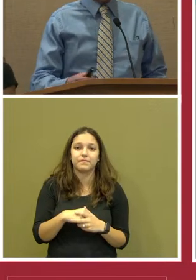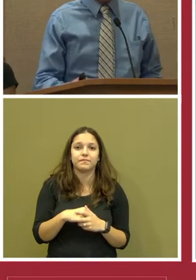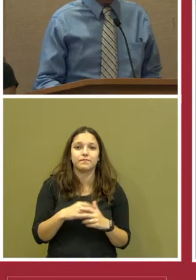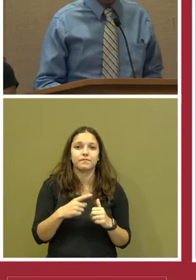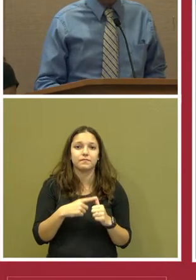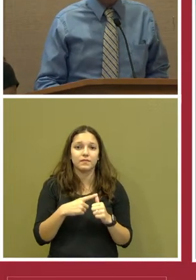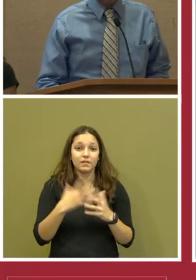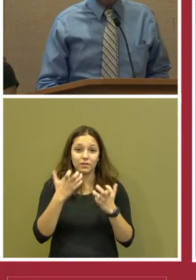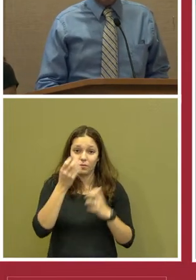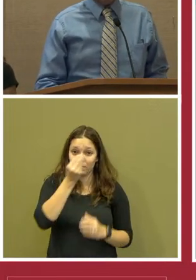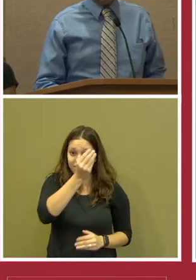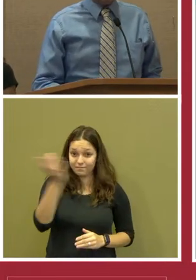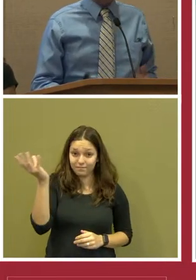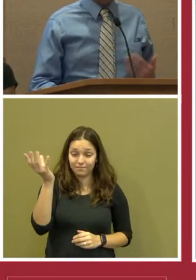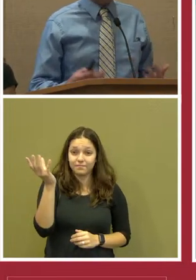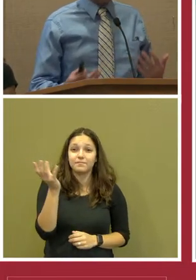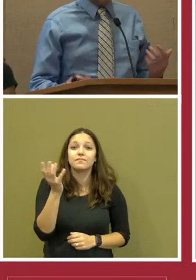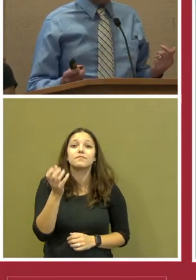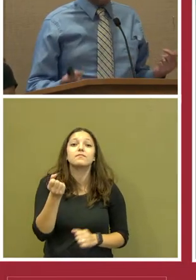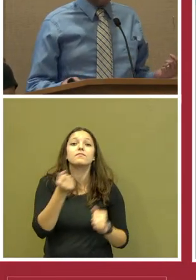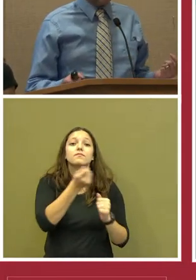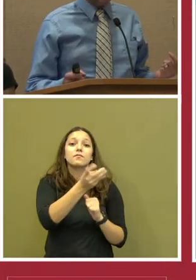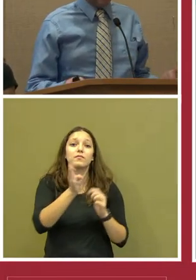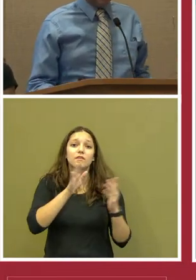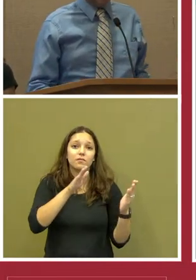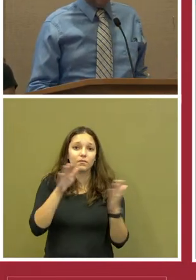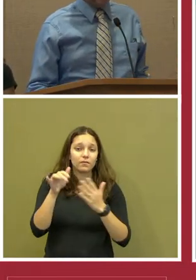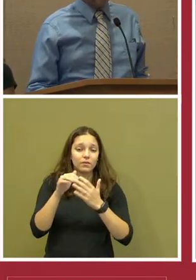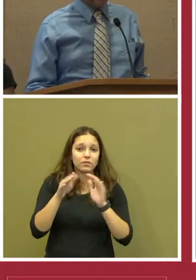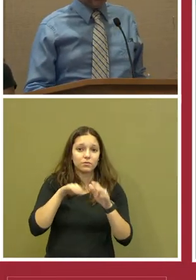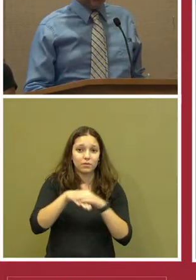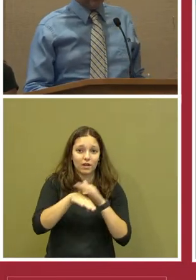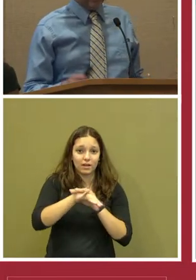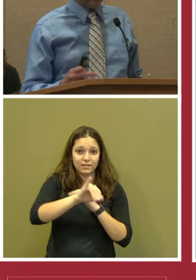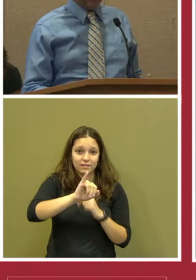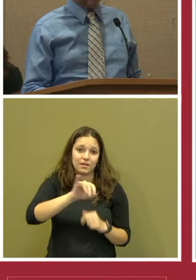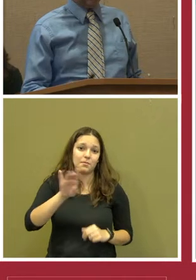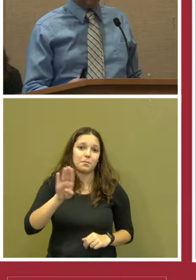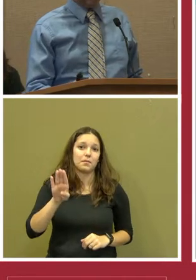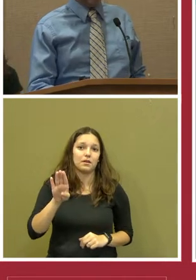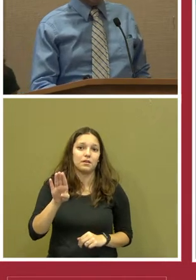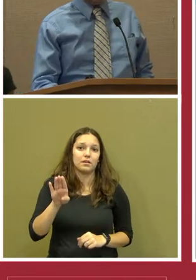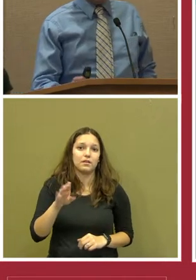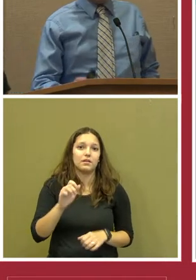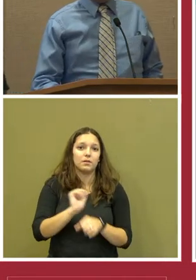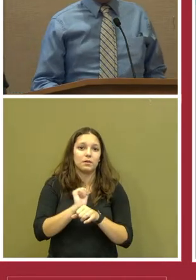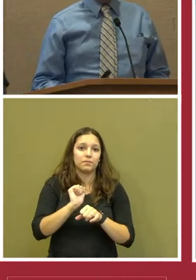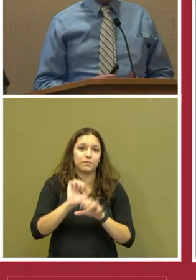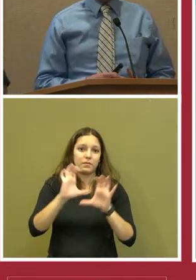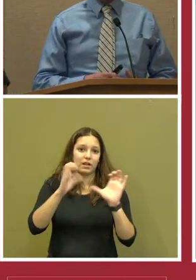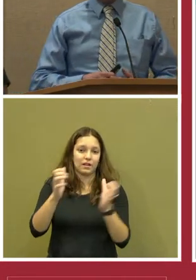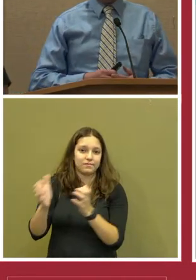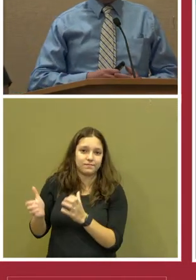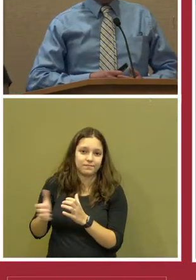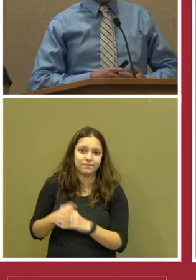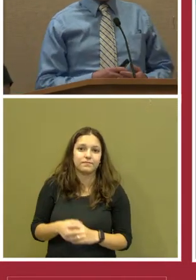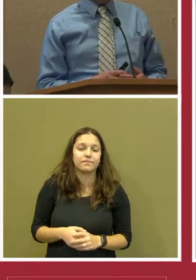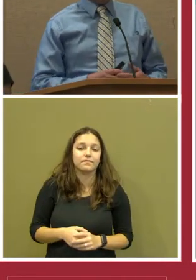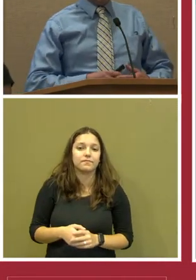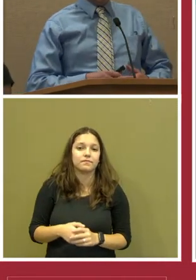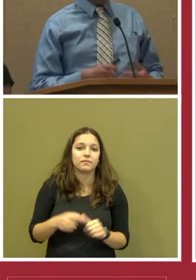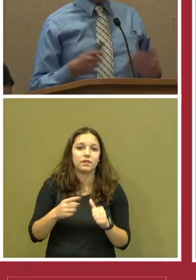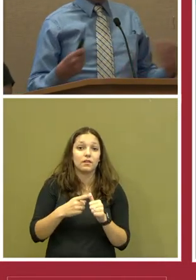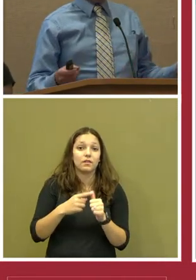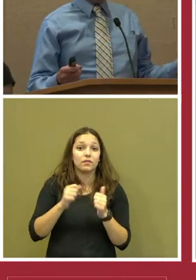that I'd like for you to know is that there's multiple ways to access IB. International Baccalaureate coursework. And the first way, I'm going to